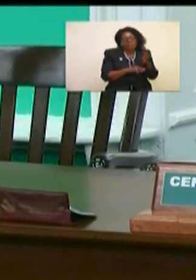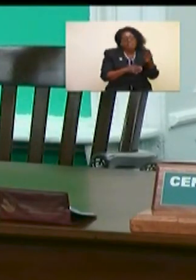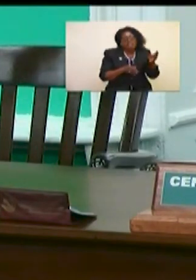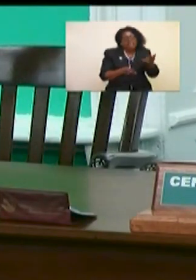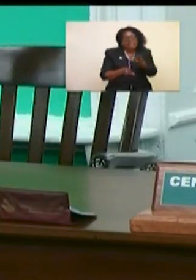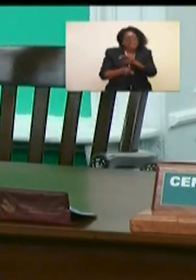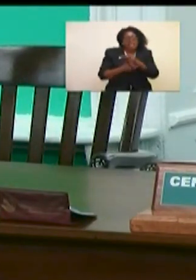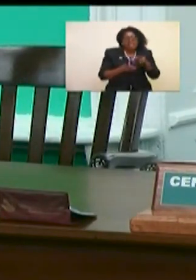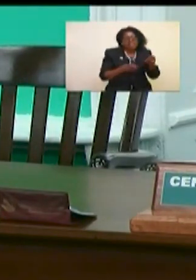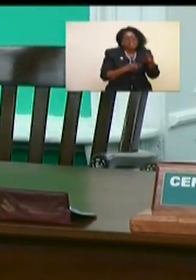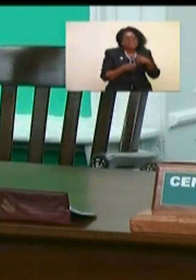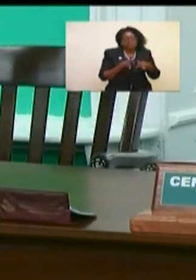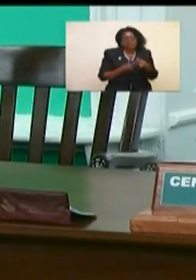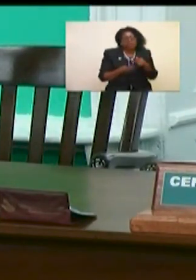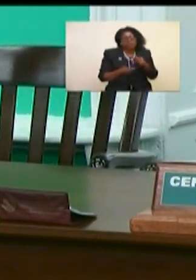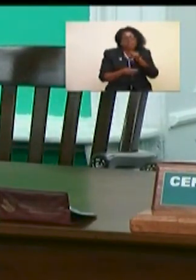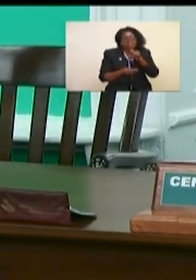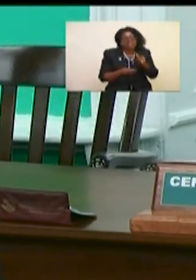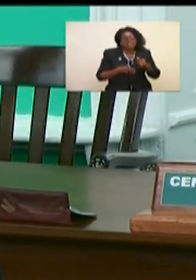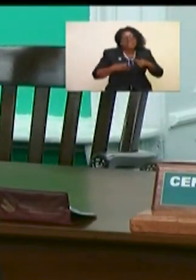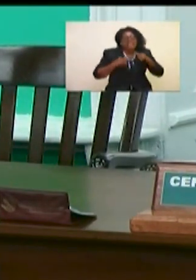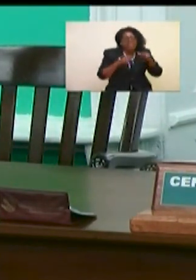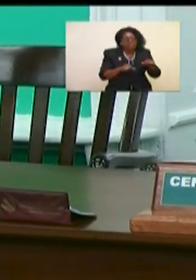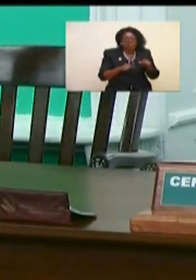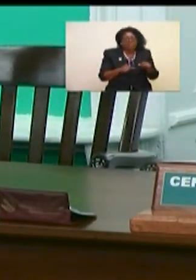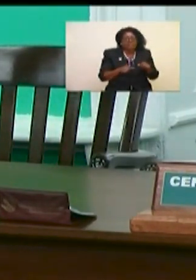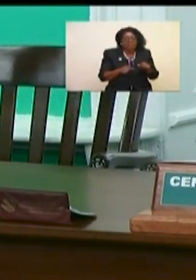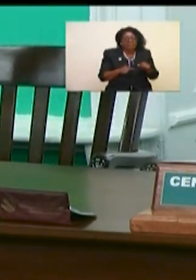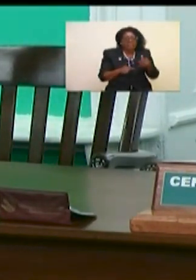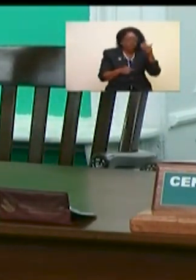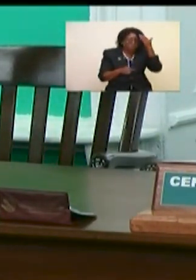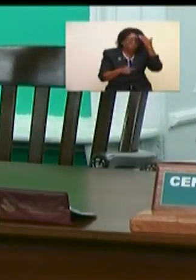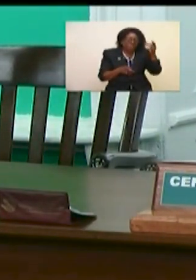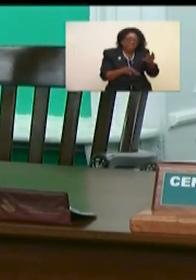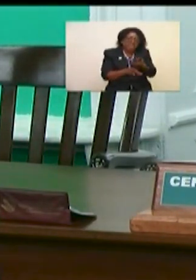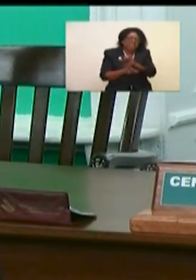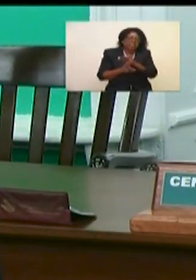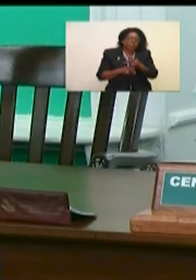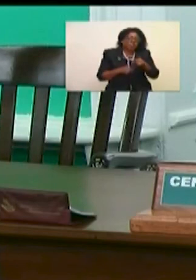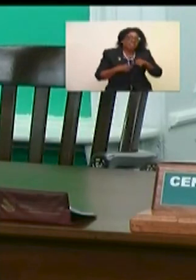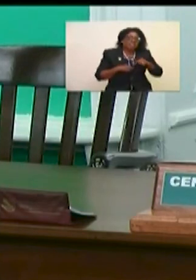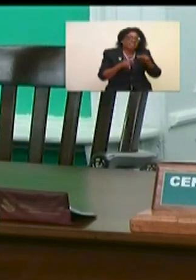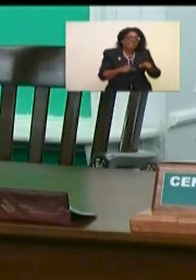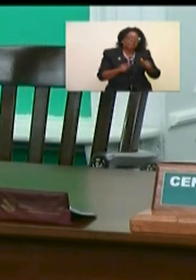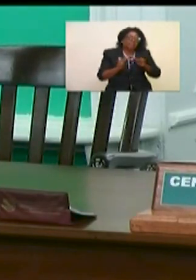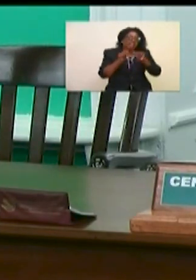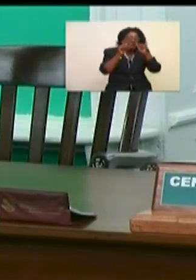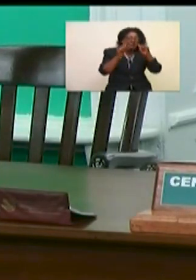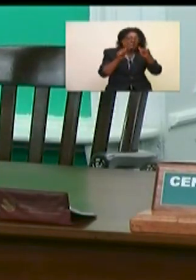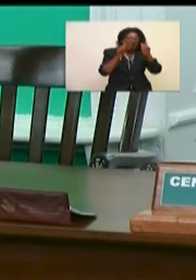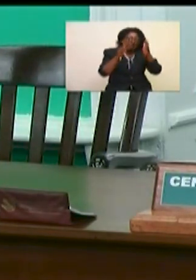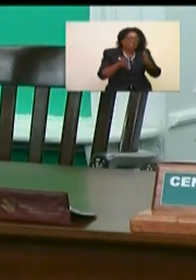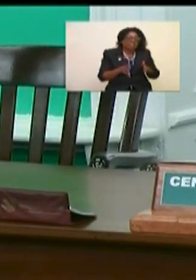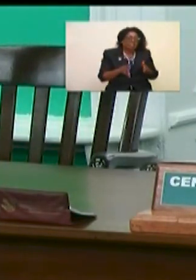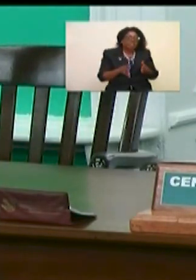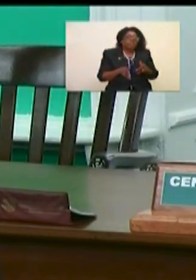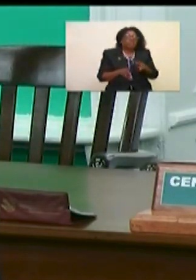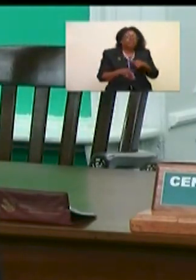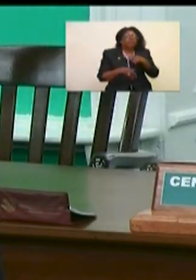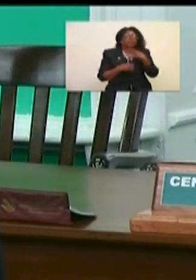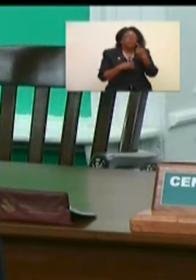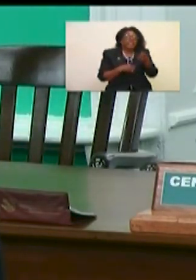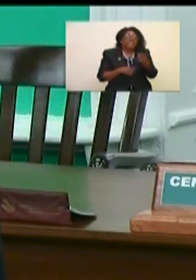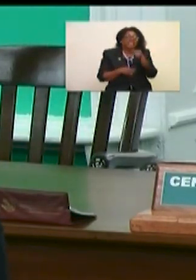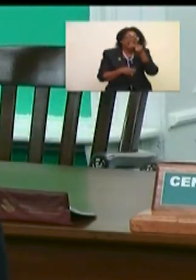about the disabled. I know that he cares about the disabled athletes. So to make that statement,